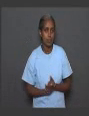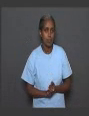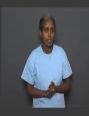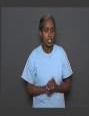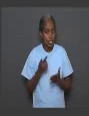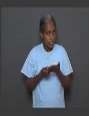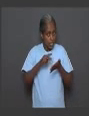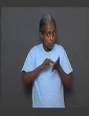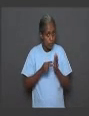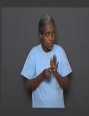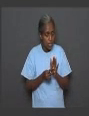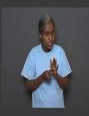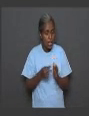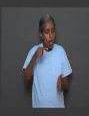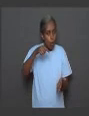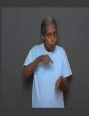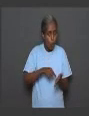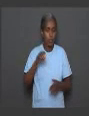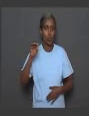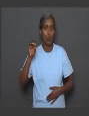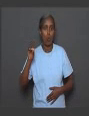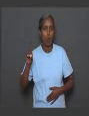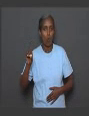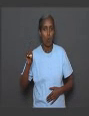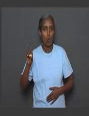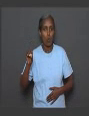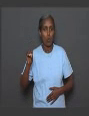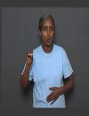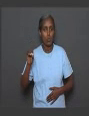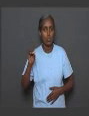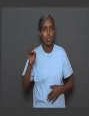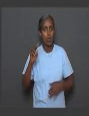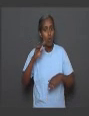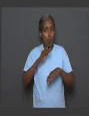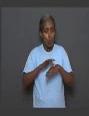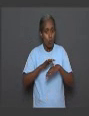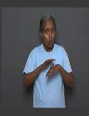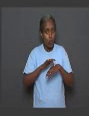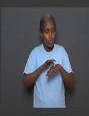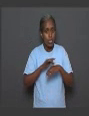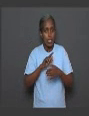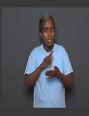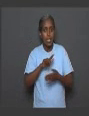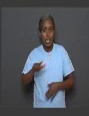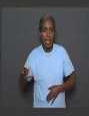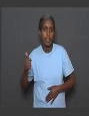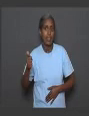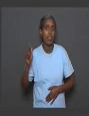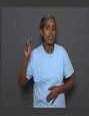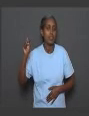That means that point O is on line AT.